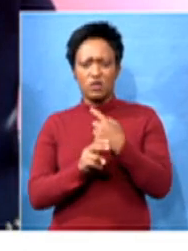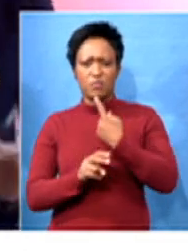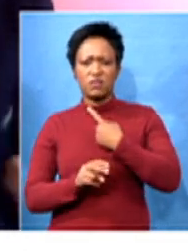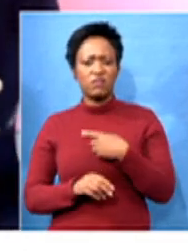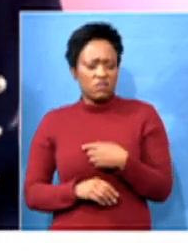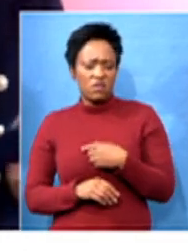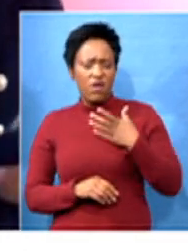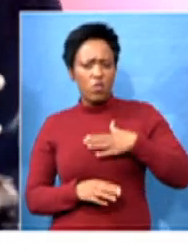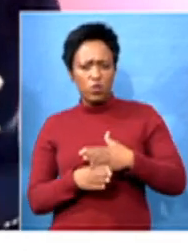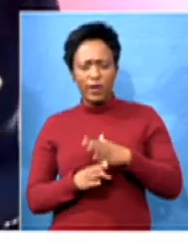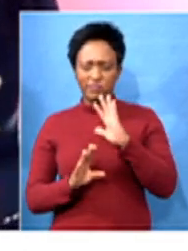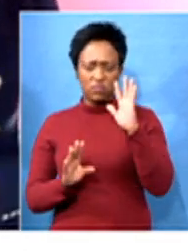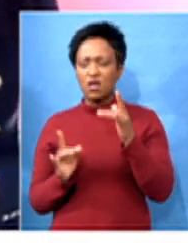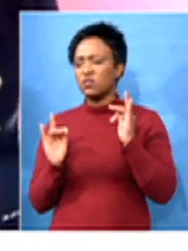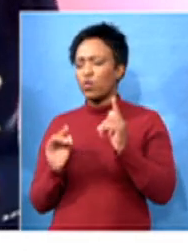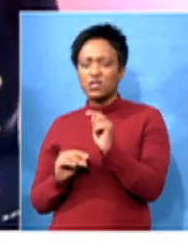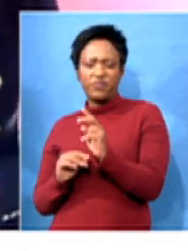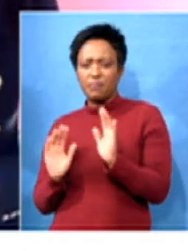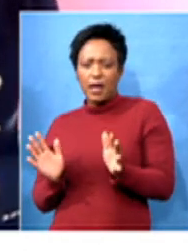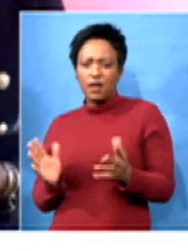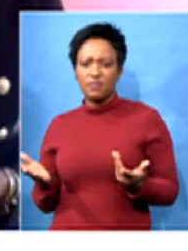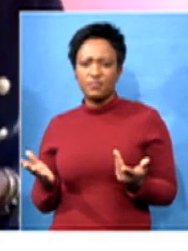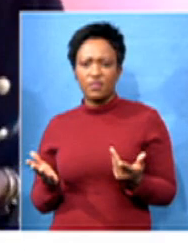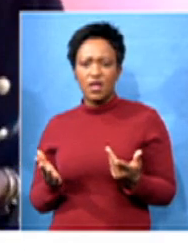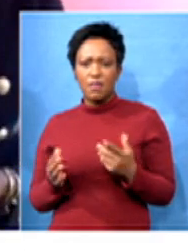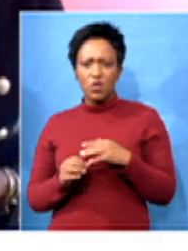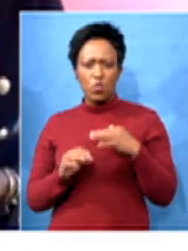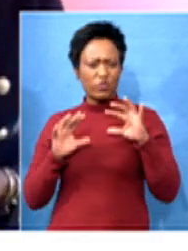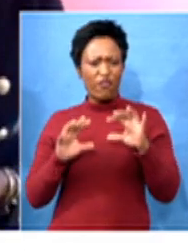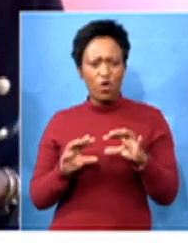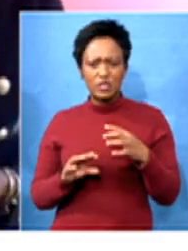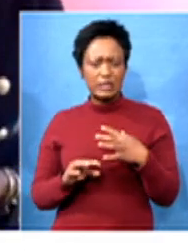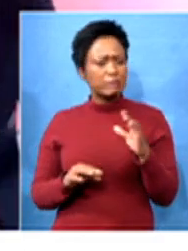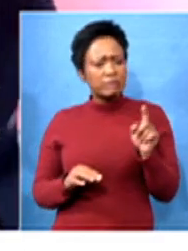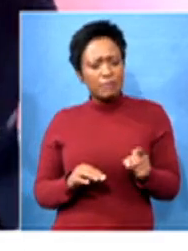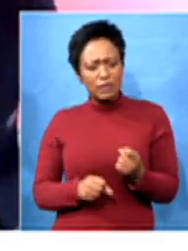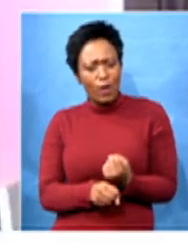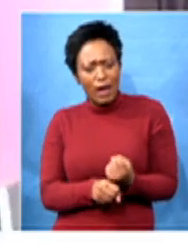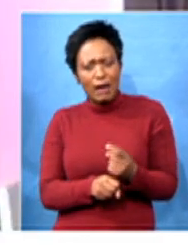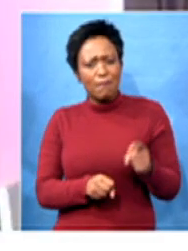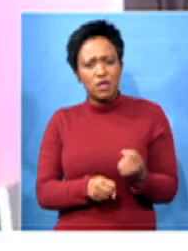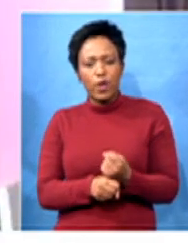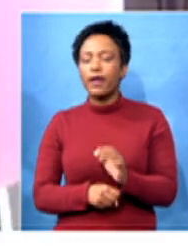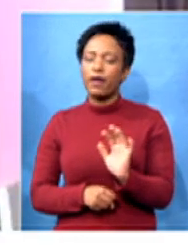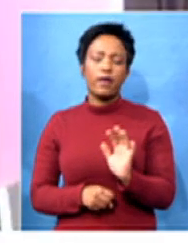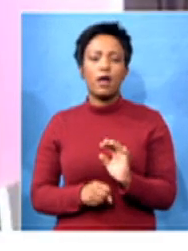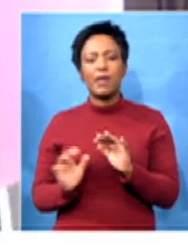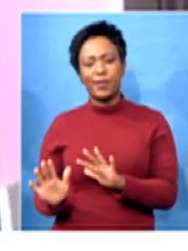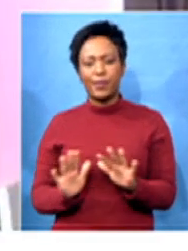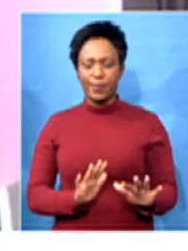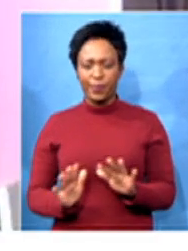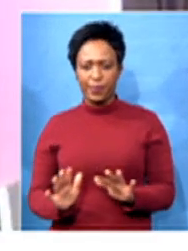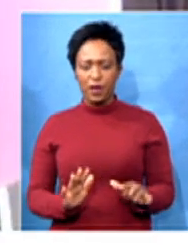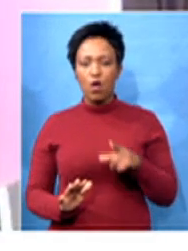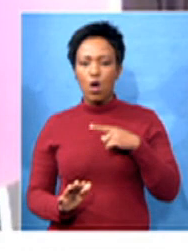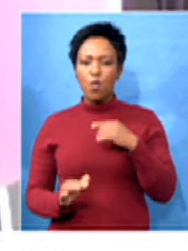just want to watch TV, I just watch TV. You know, I don't force myself to be productive because I think we're all going through it and we're all just trying to